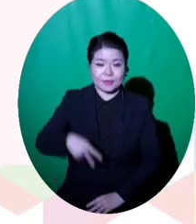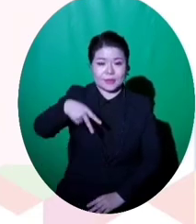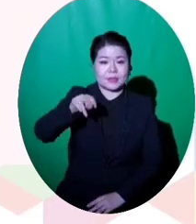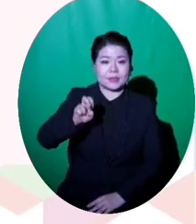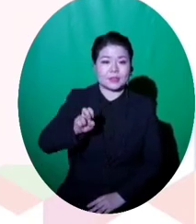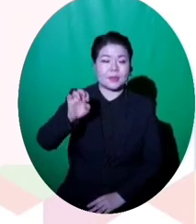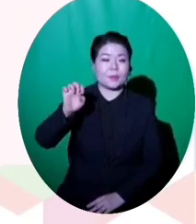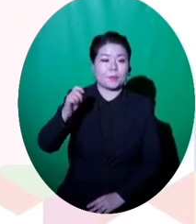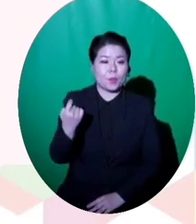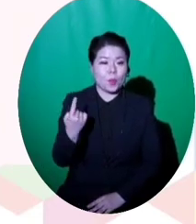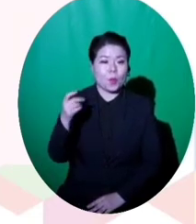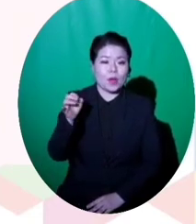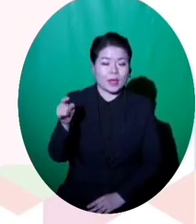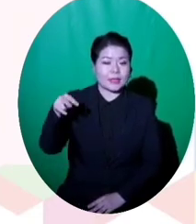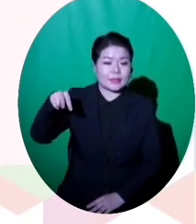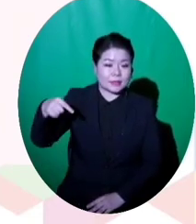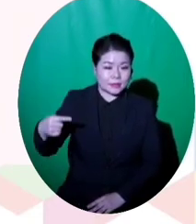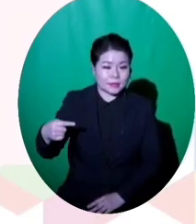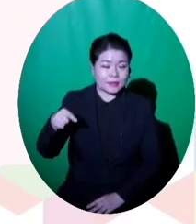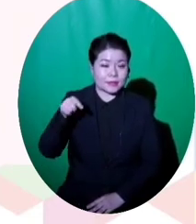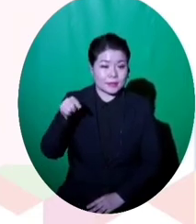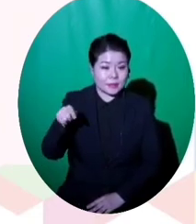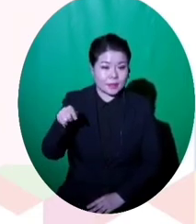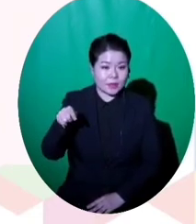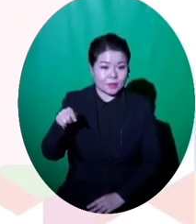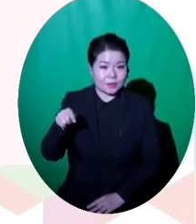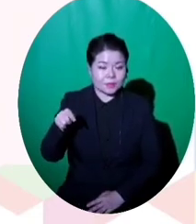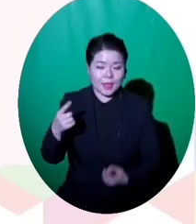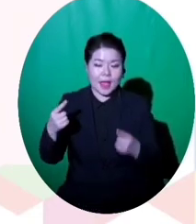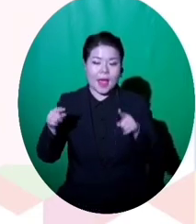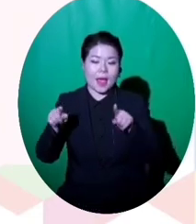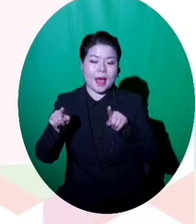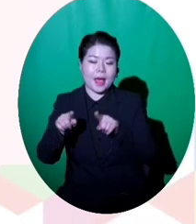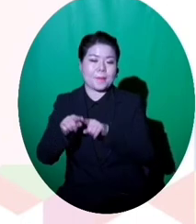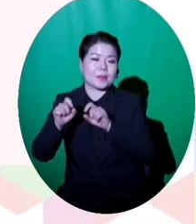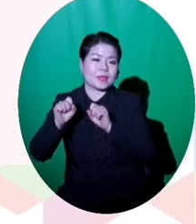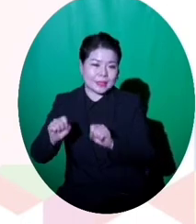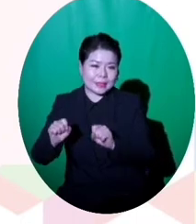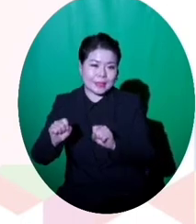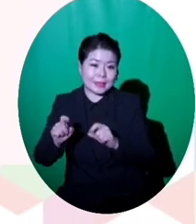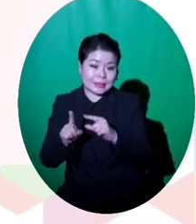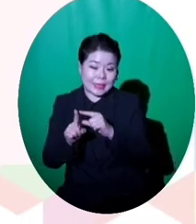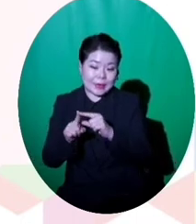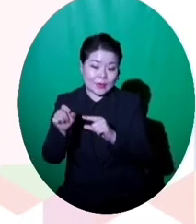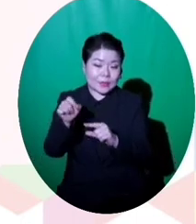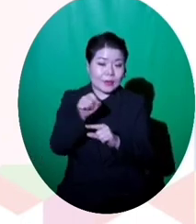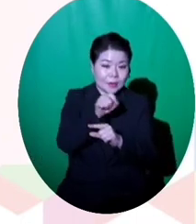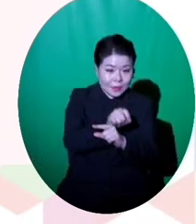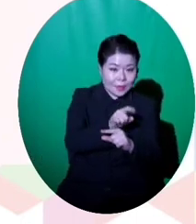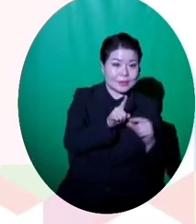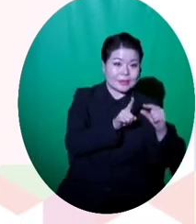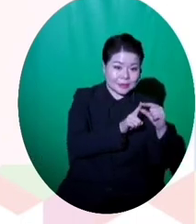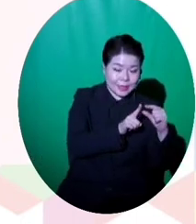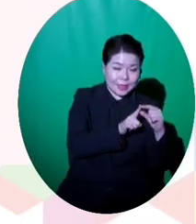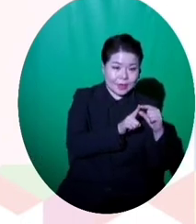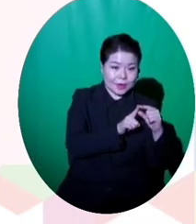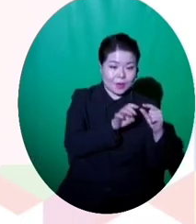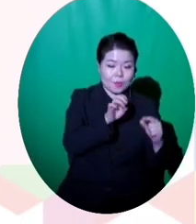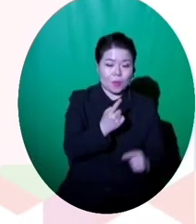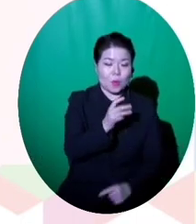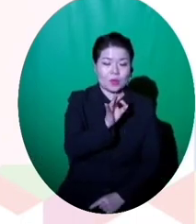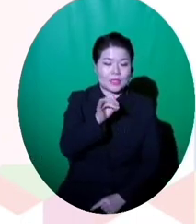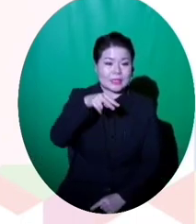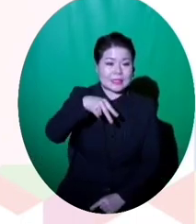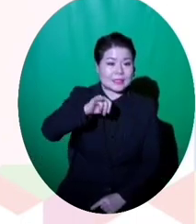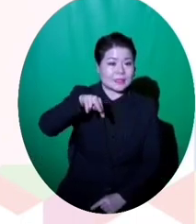coexistence, and poiesis. And poetics, it means to create, to give form. So this sympoiesis is